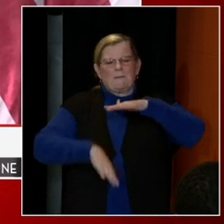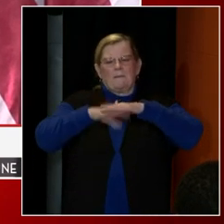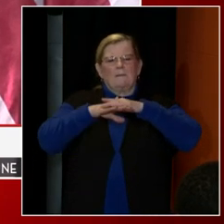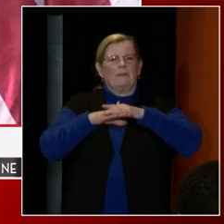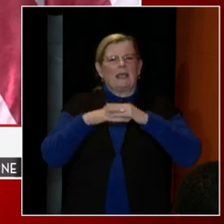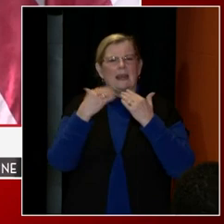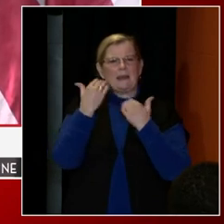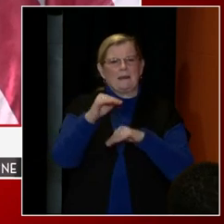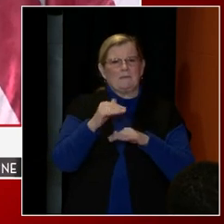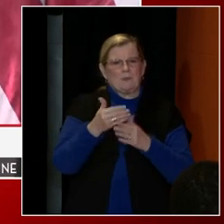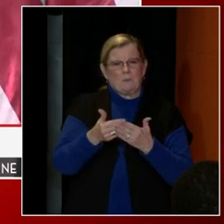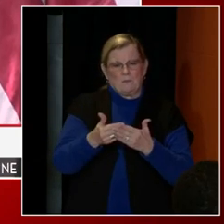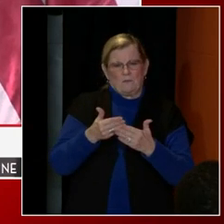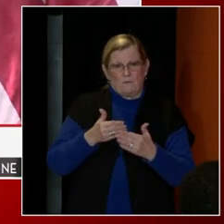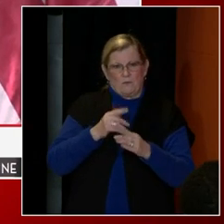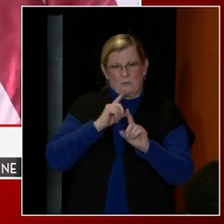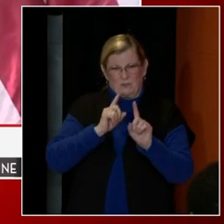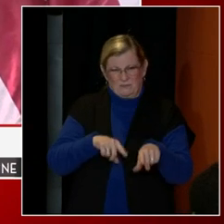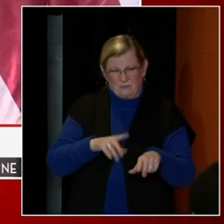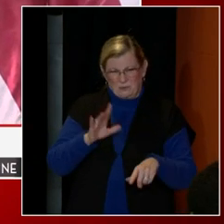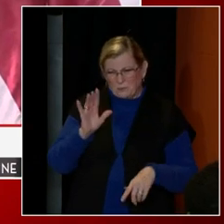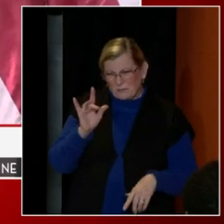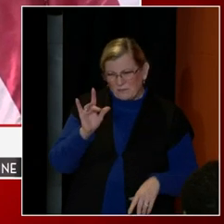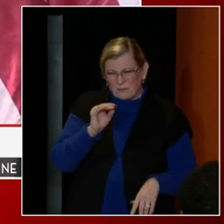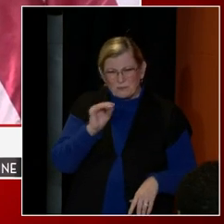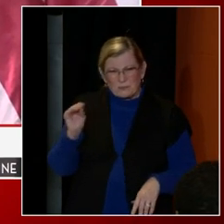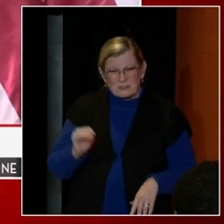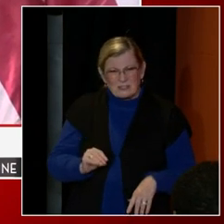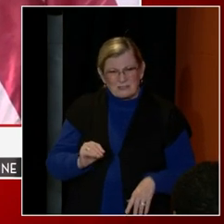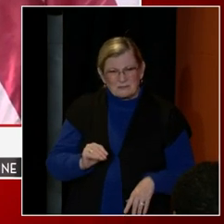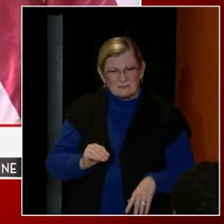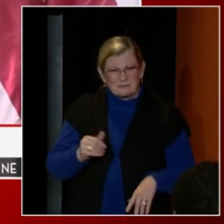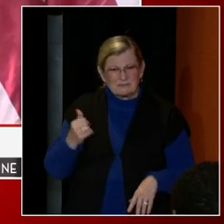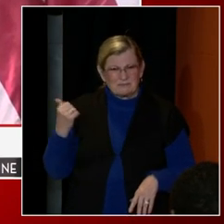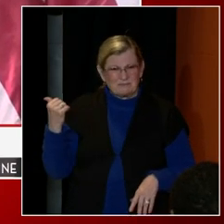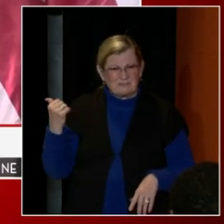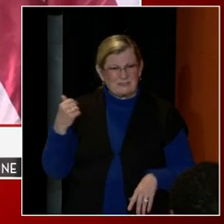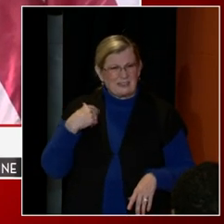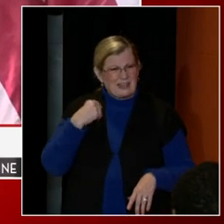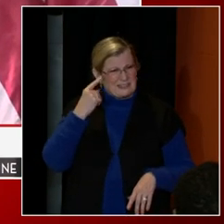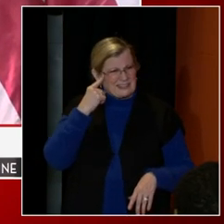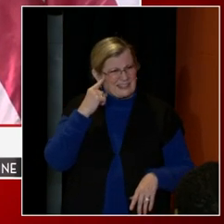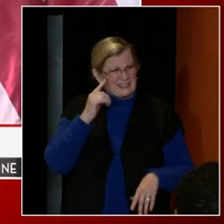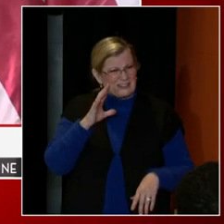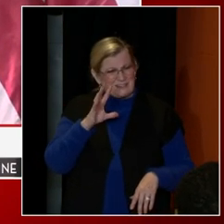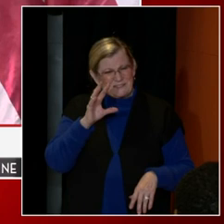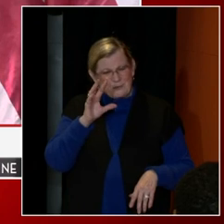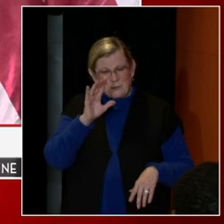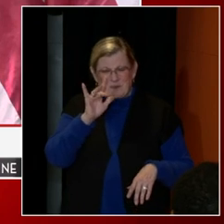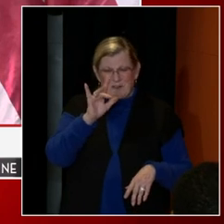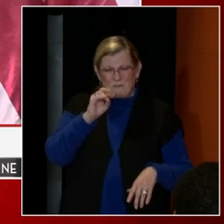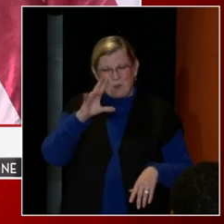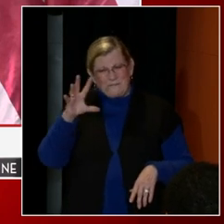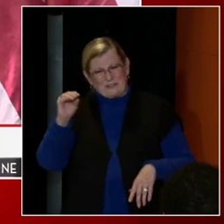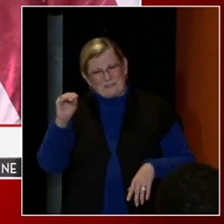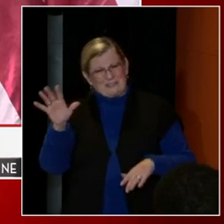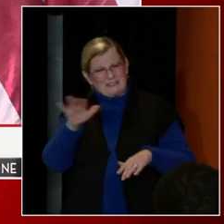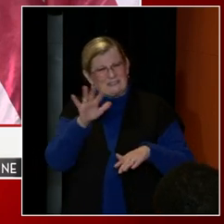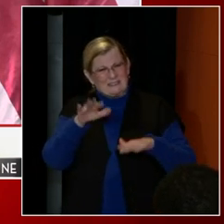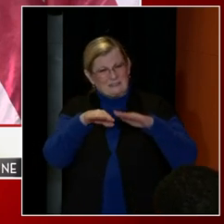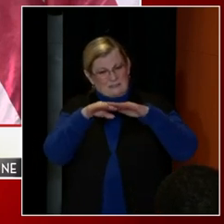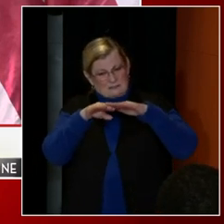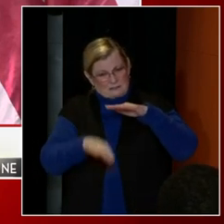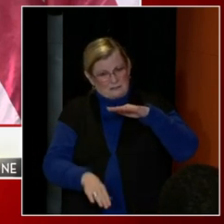it already at 25%? I think it was 25 or 50. So you have reduced the